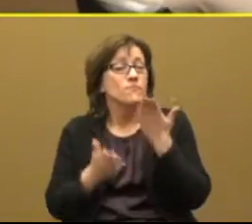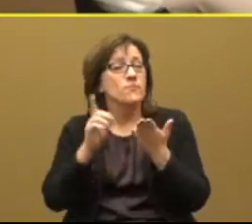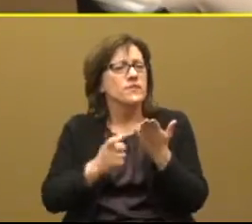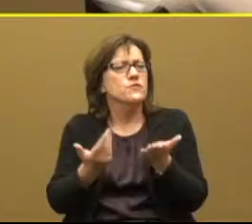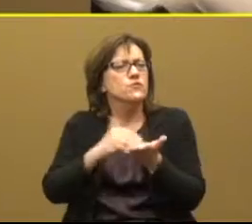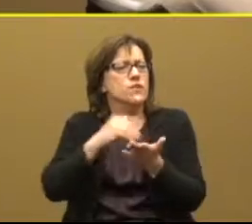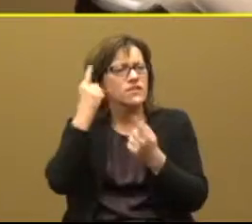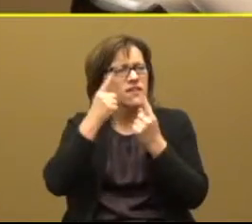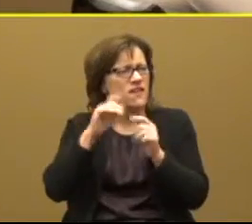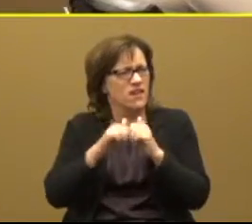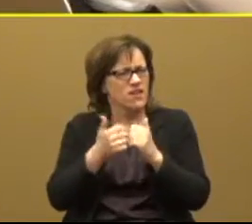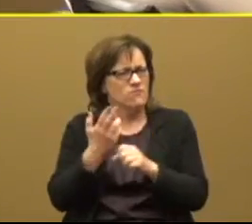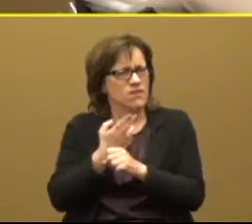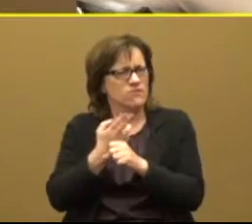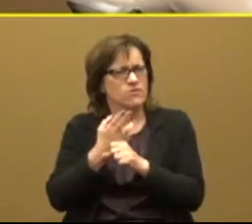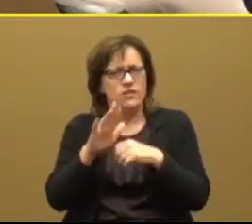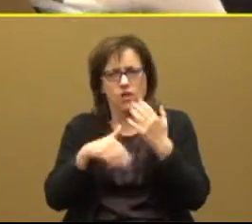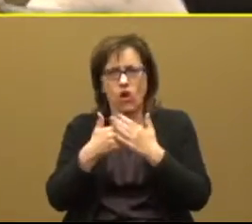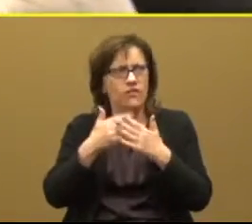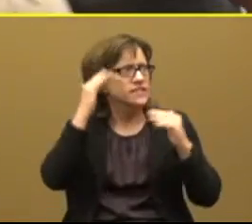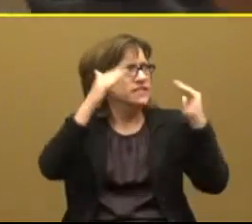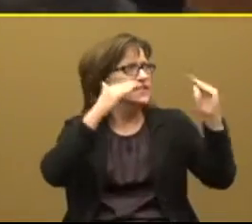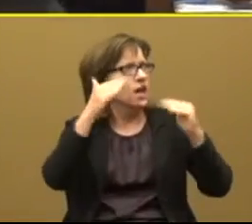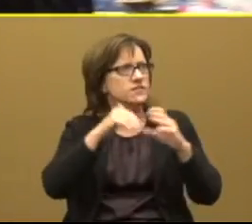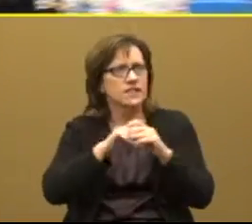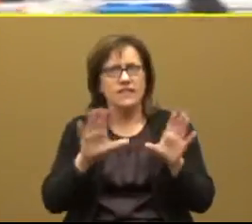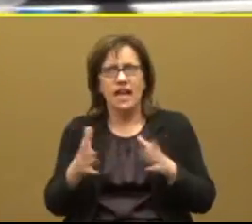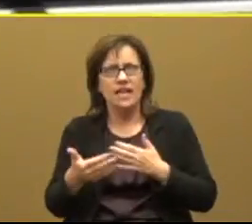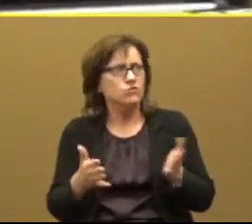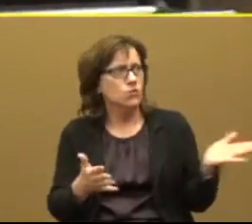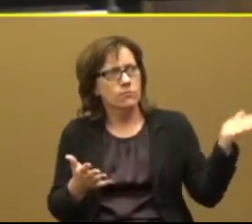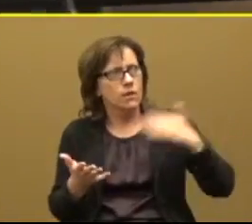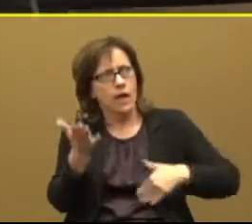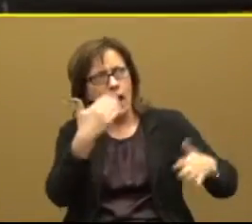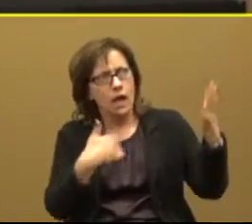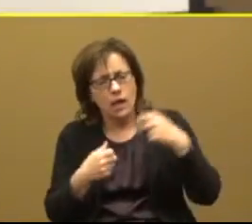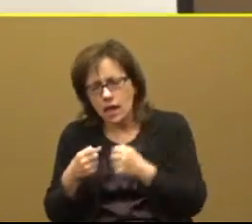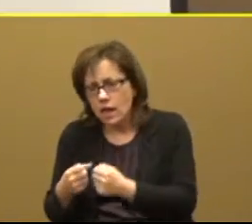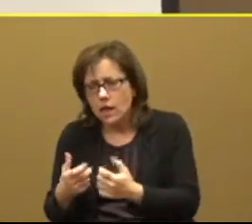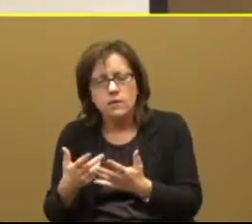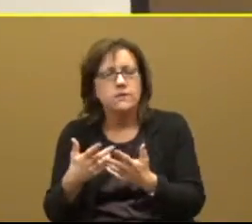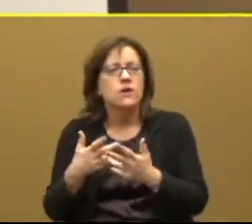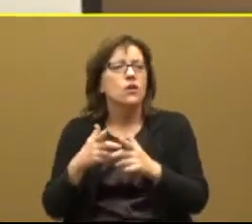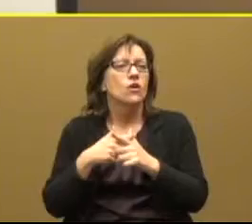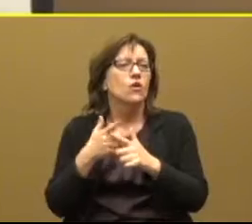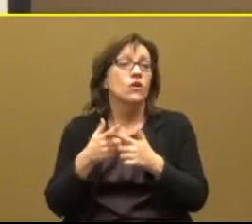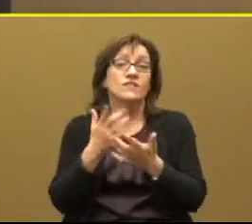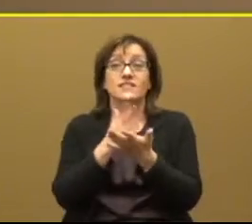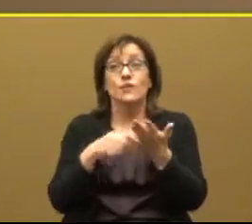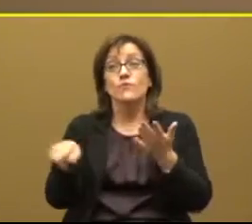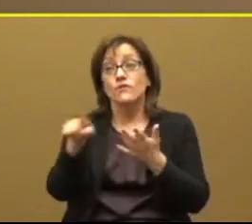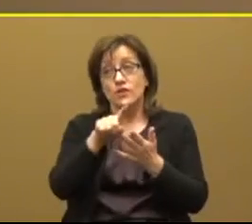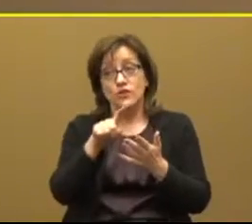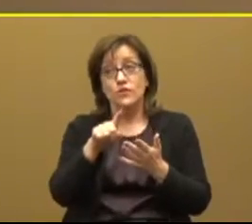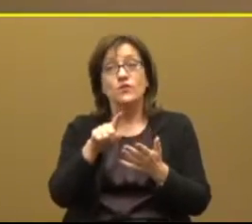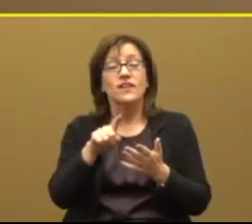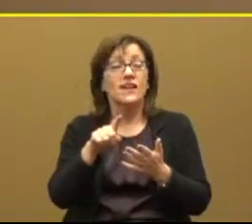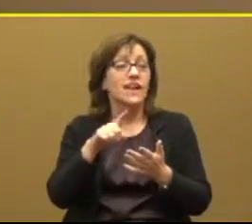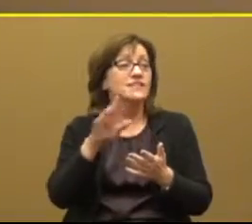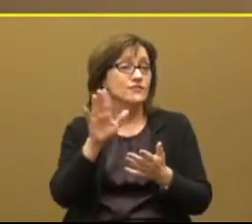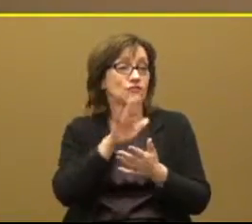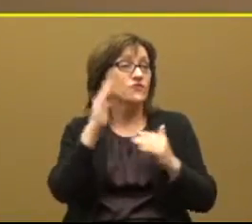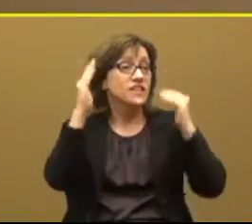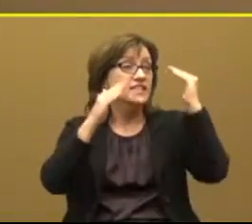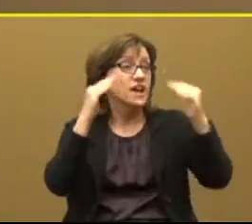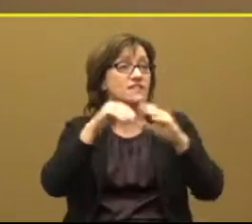do I utilize all these adults in my classroom? Or unfortunately for some of you, the dwindling number of adults in your